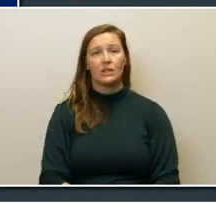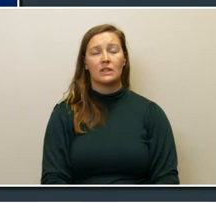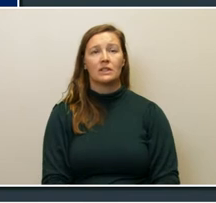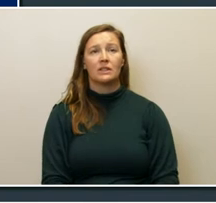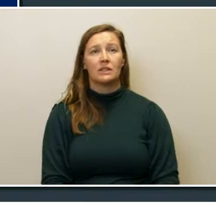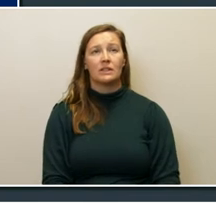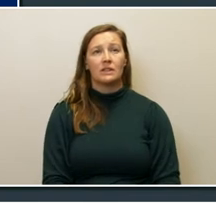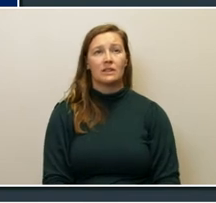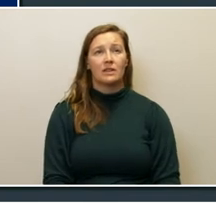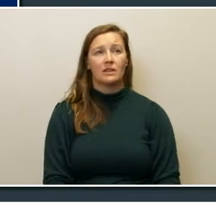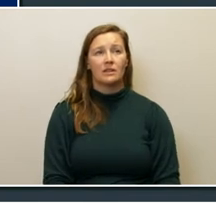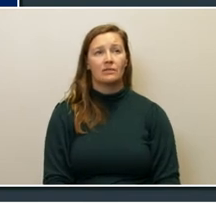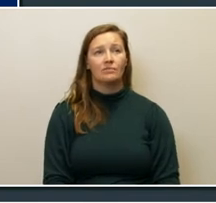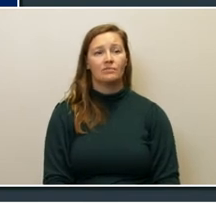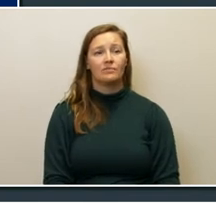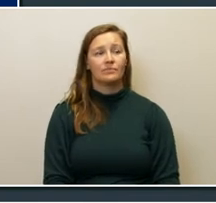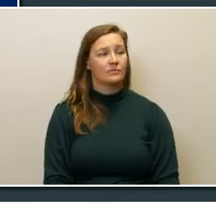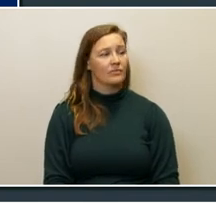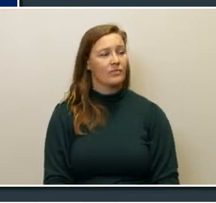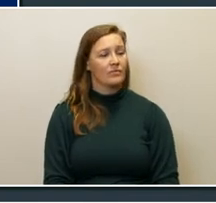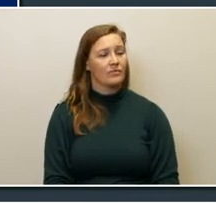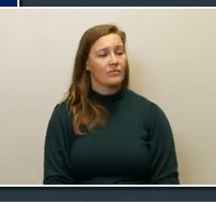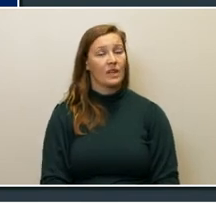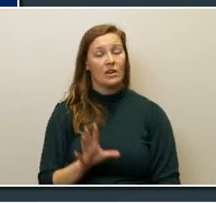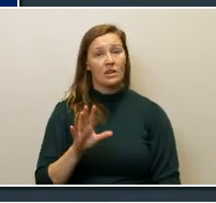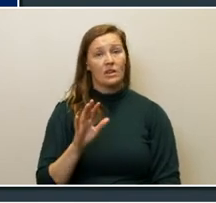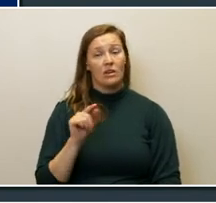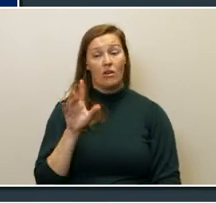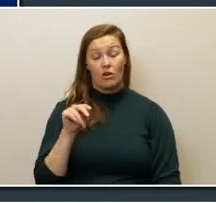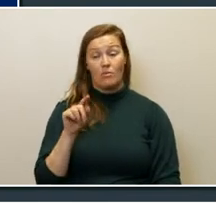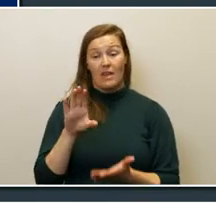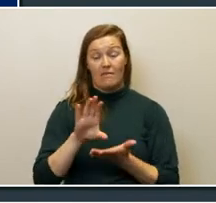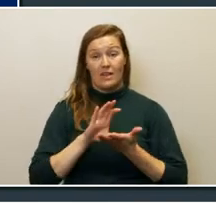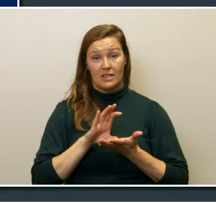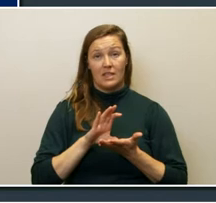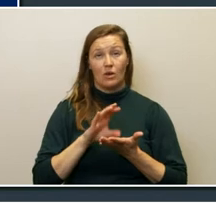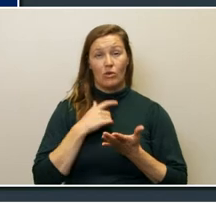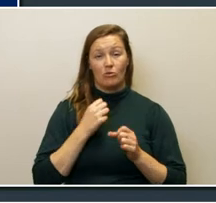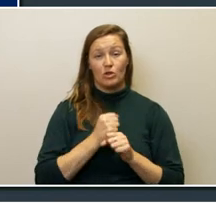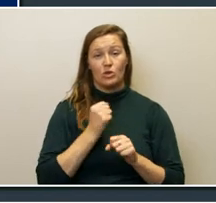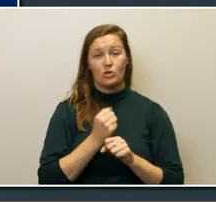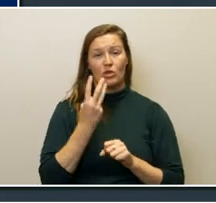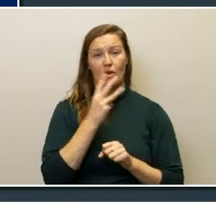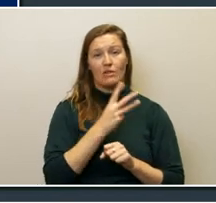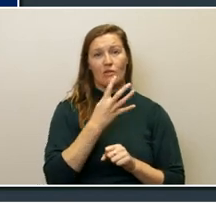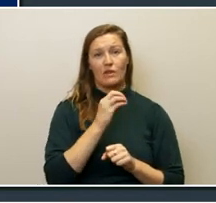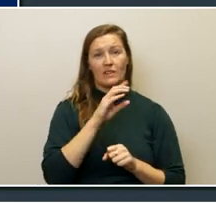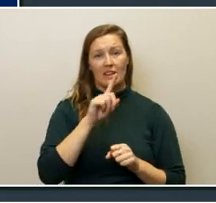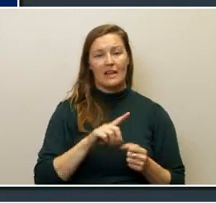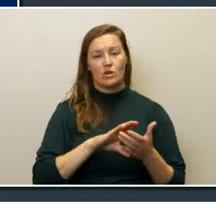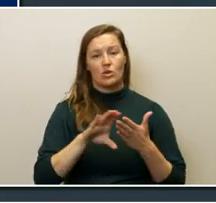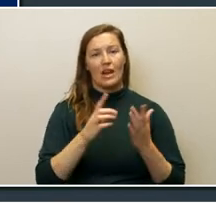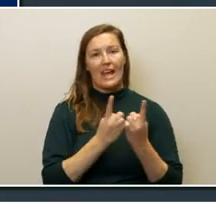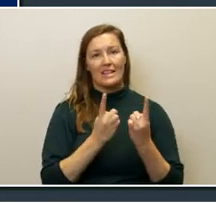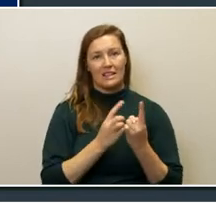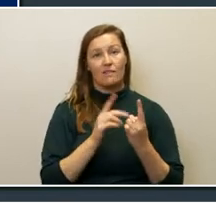has allowed us to produce probably a $350,000 asset